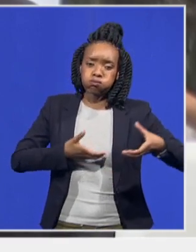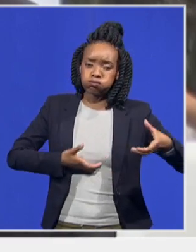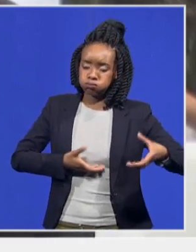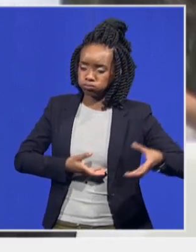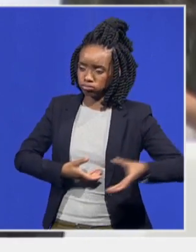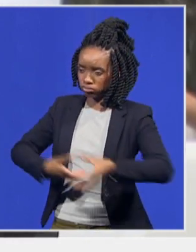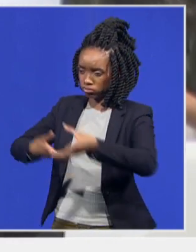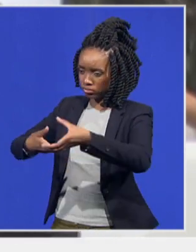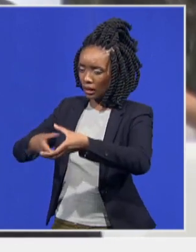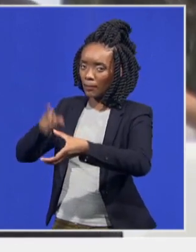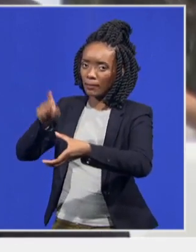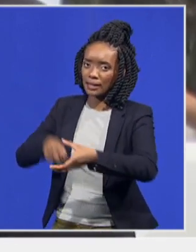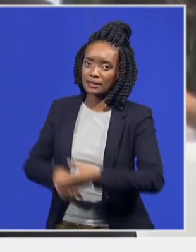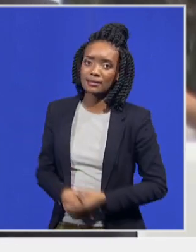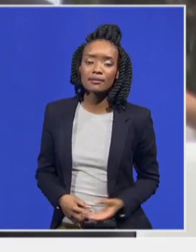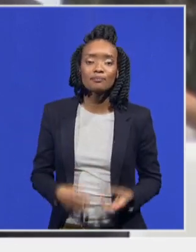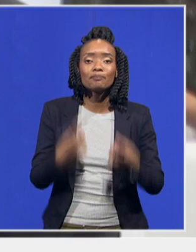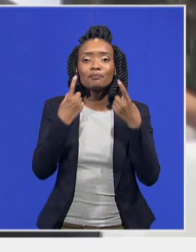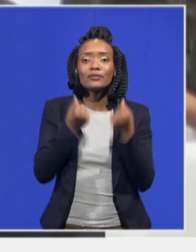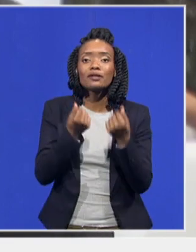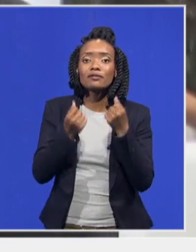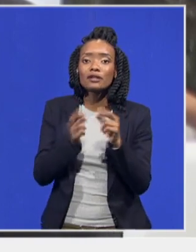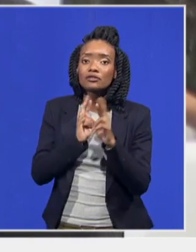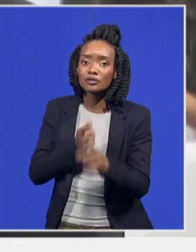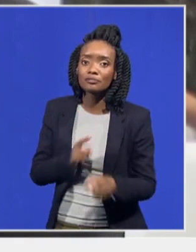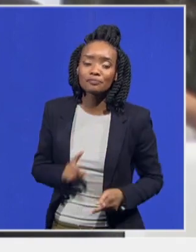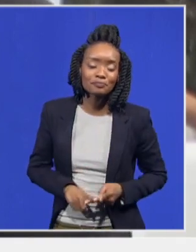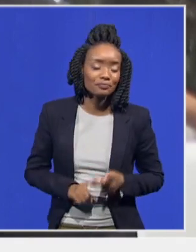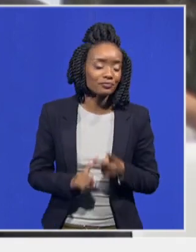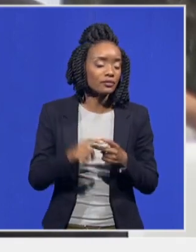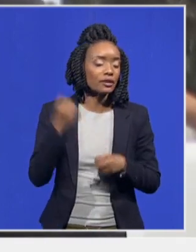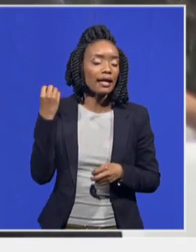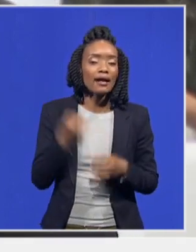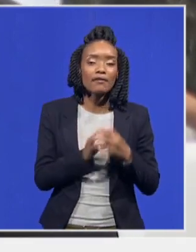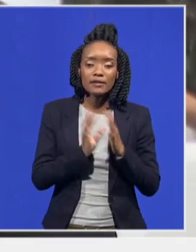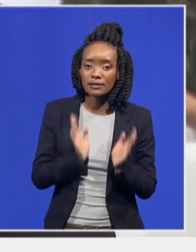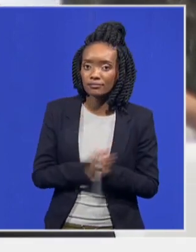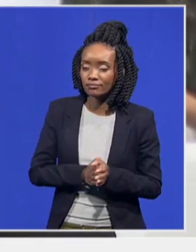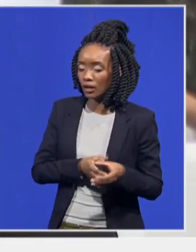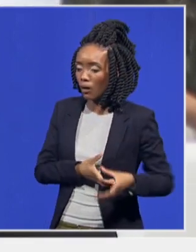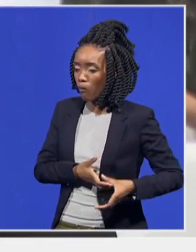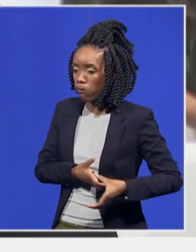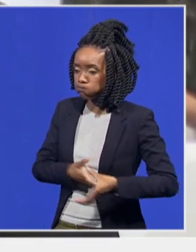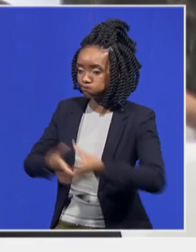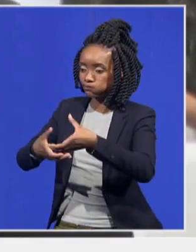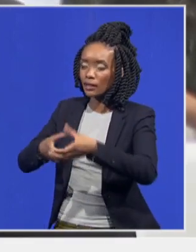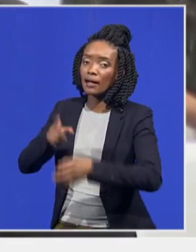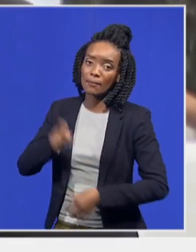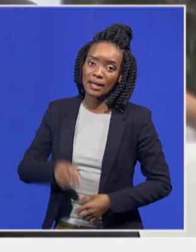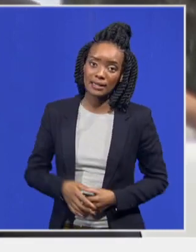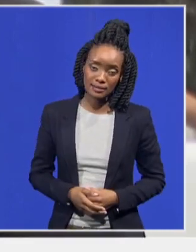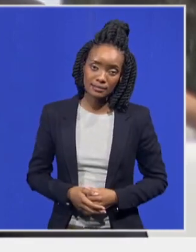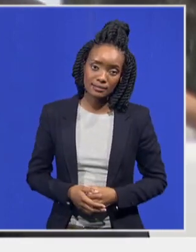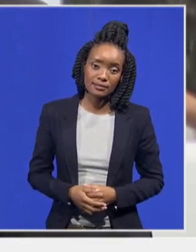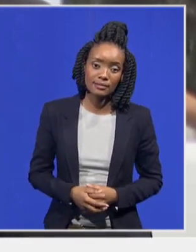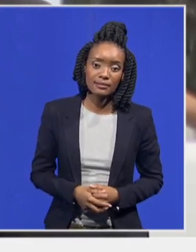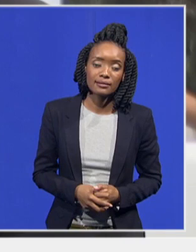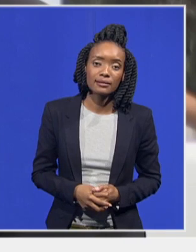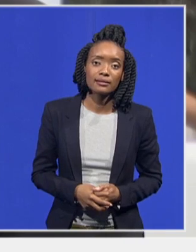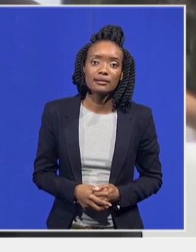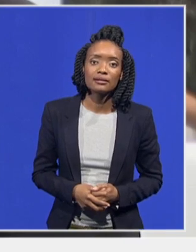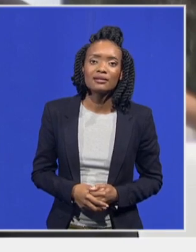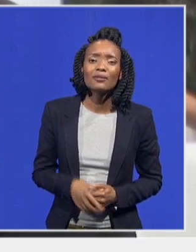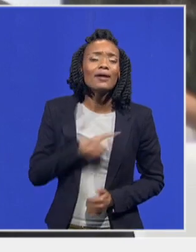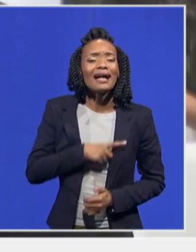my financial report, everything. Well, you need to follow, but